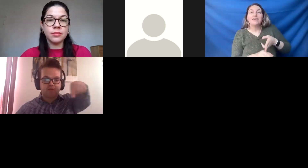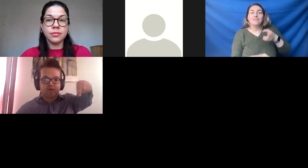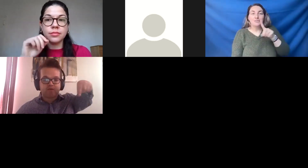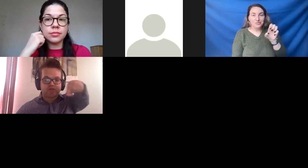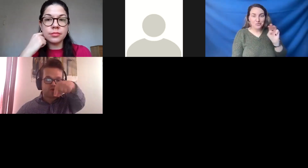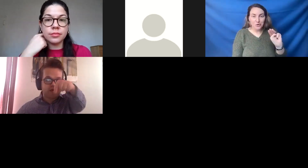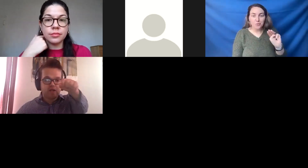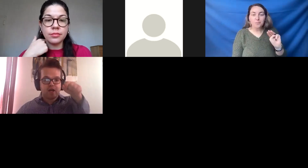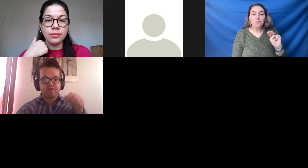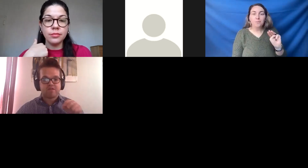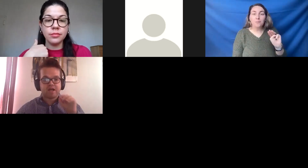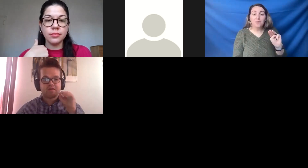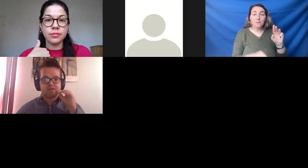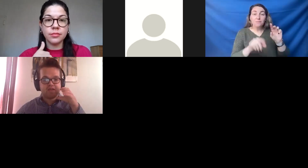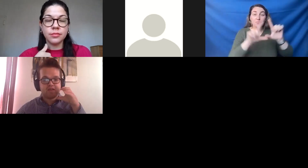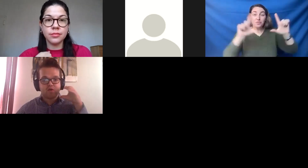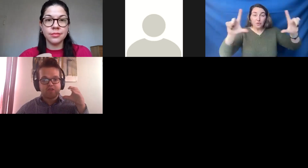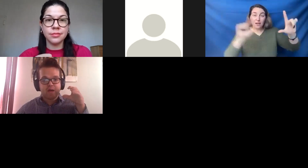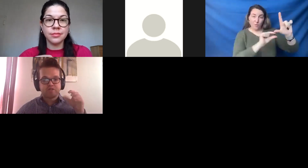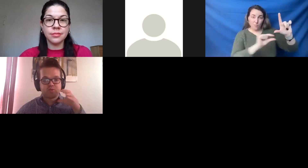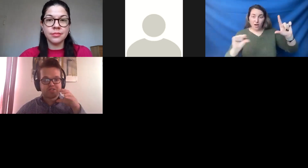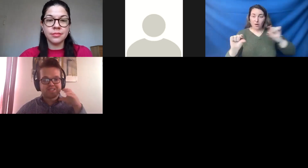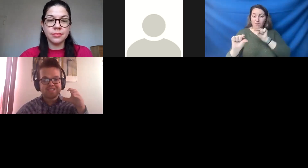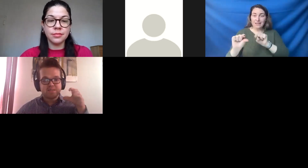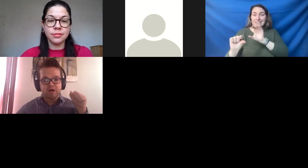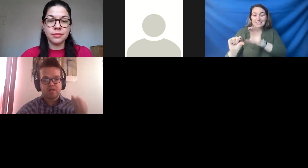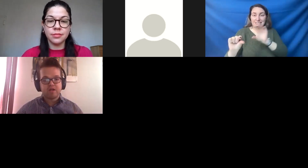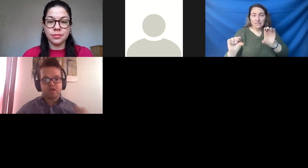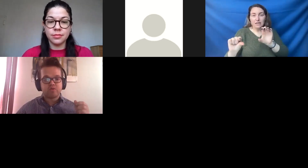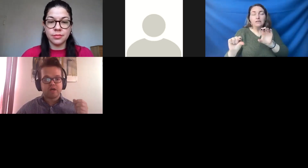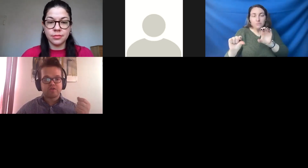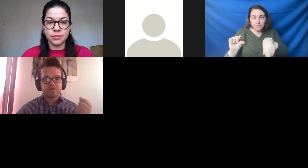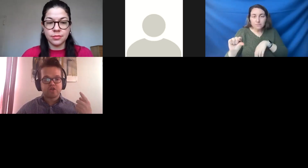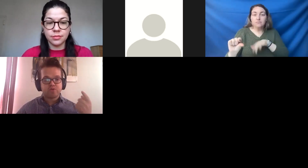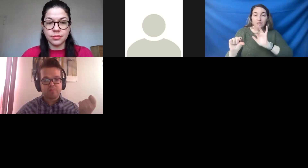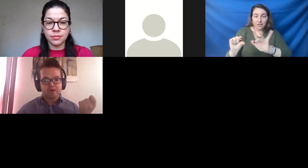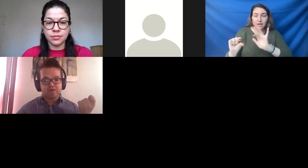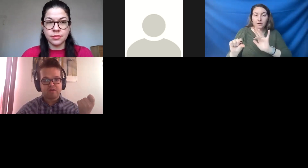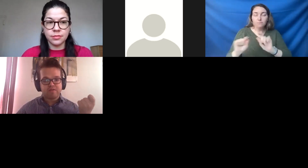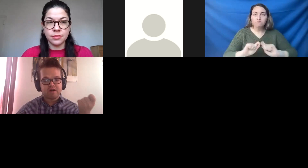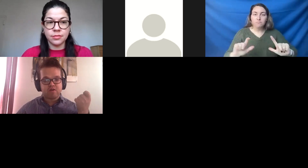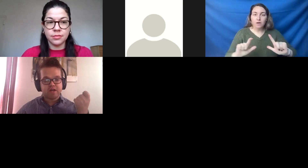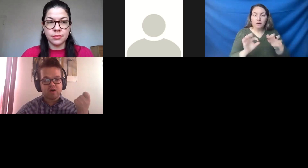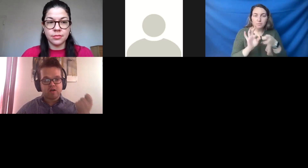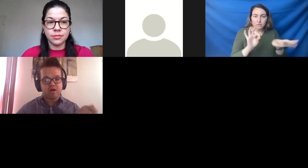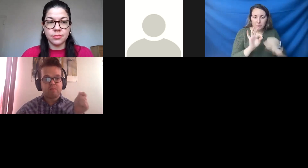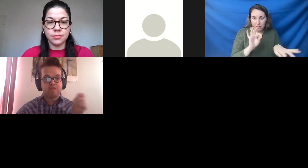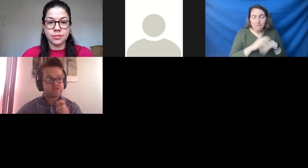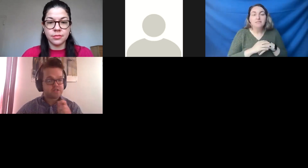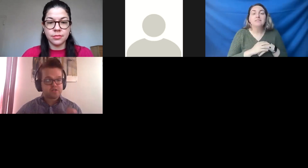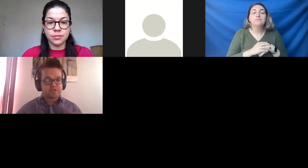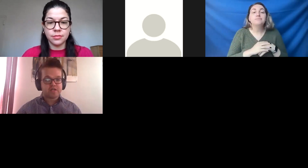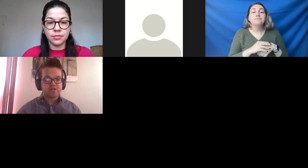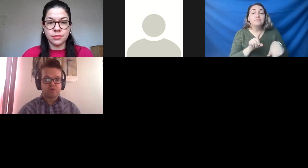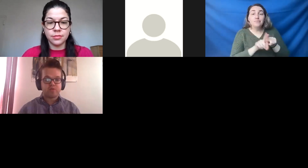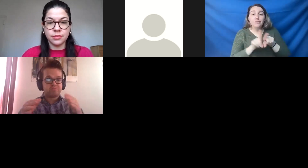to the bottom of your screen and select the closed caption or CC button, you can show subtitle if it's not already on, but there's